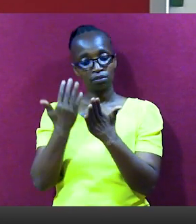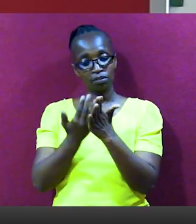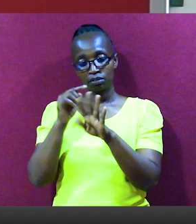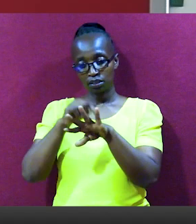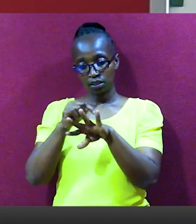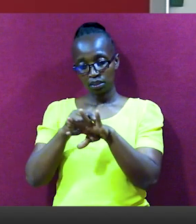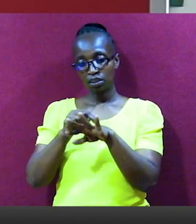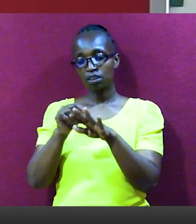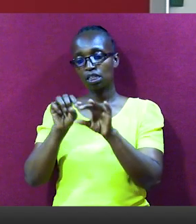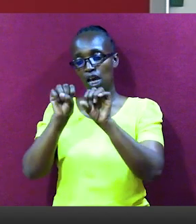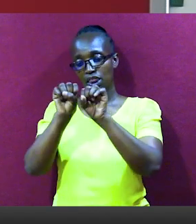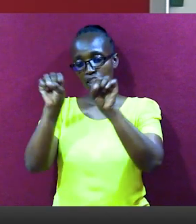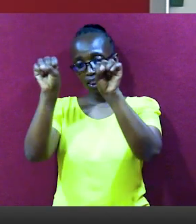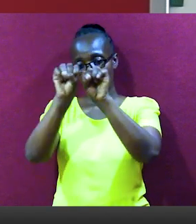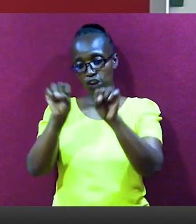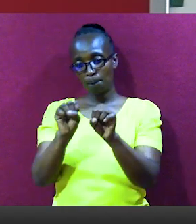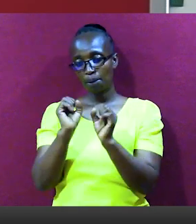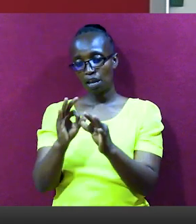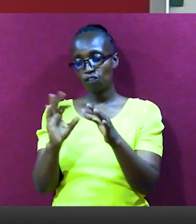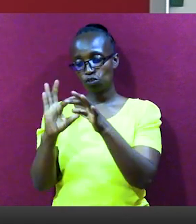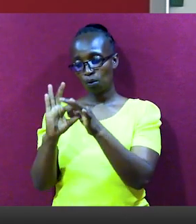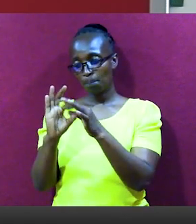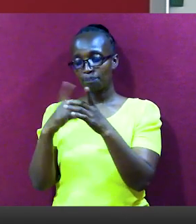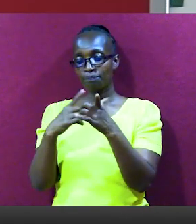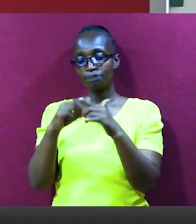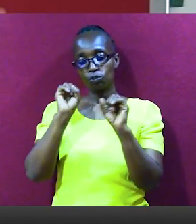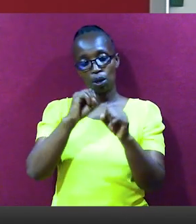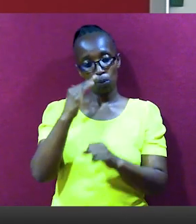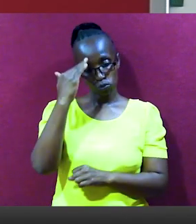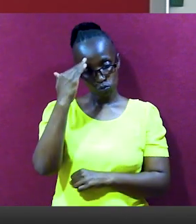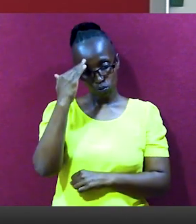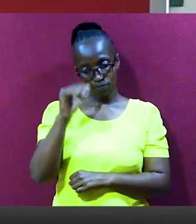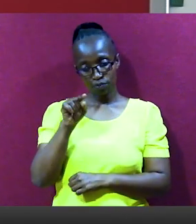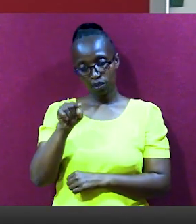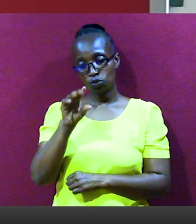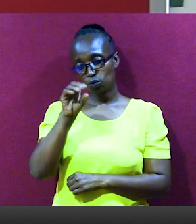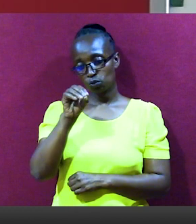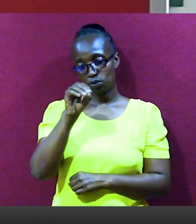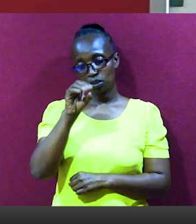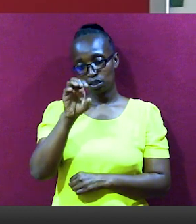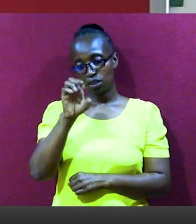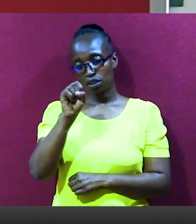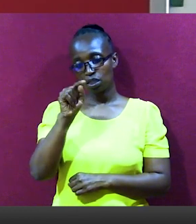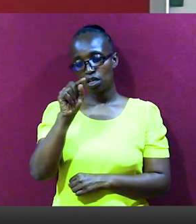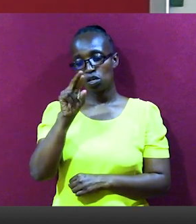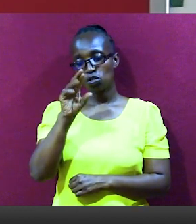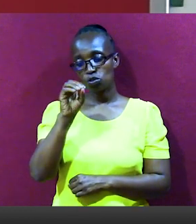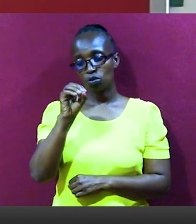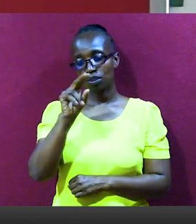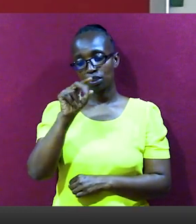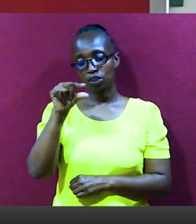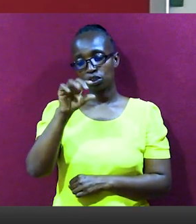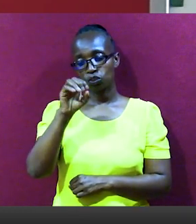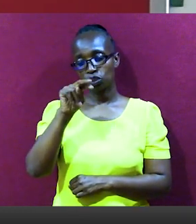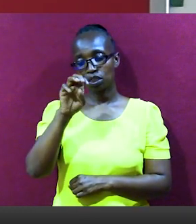the development of the teeth, we look at the color of the teeth, sometimes we look at even that's the shape of the head. When you combine all this, we're able to make the diagnosis